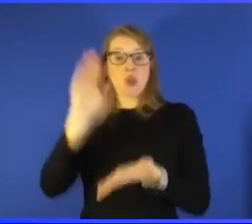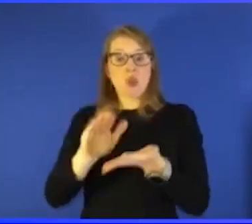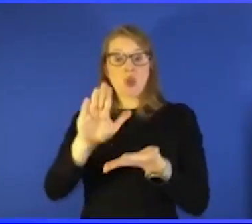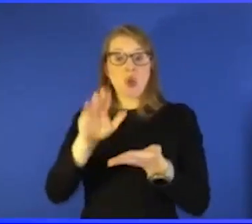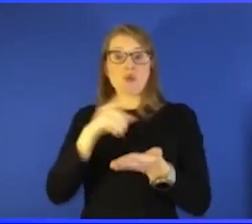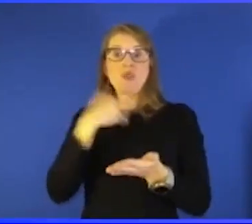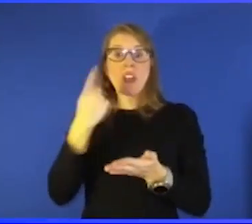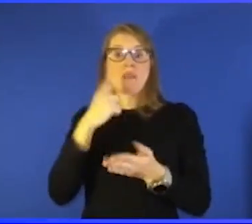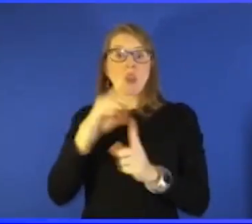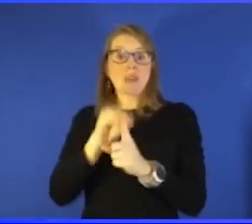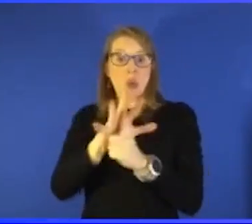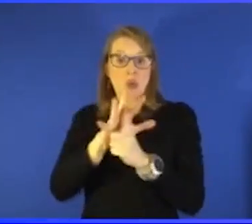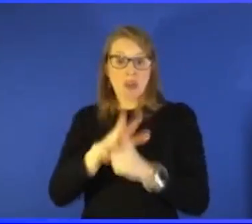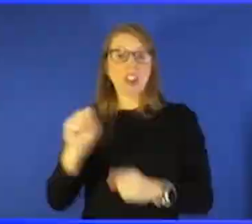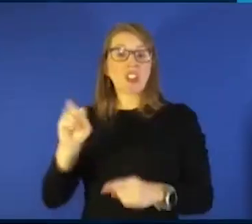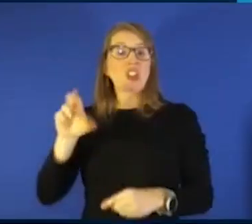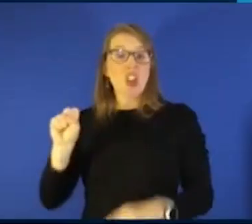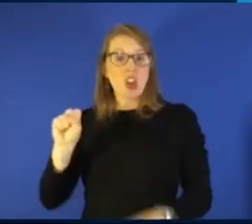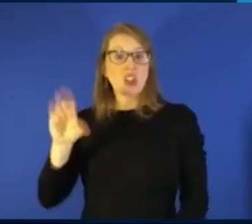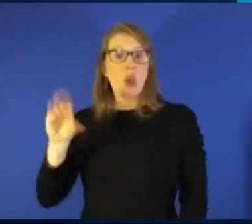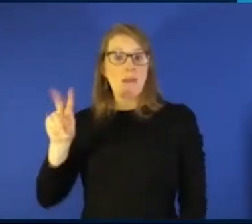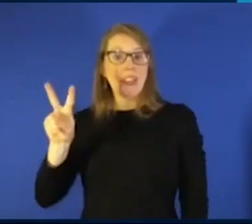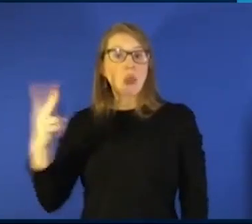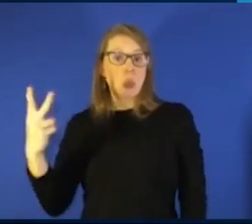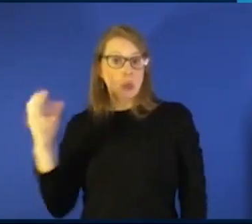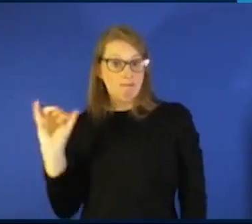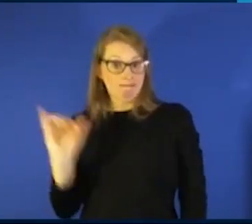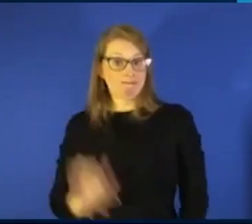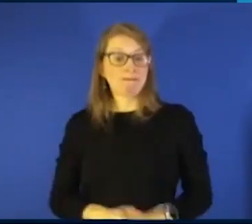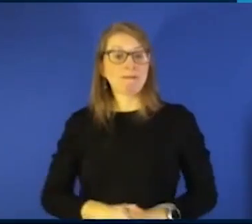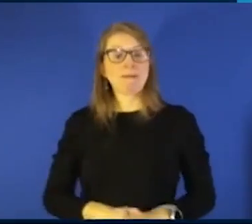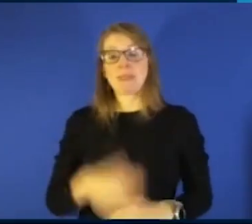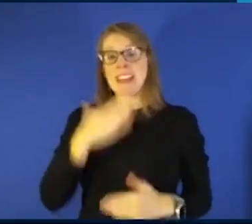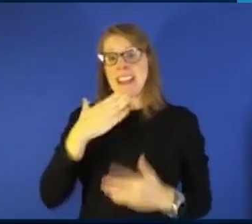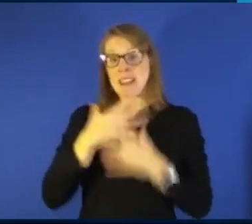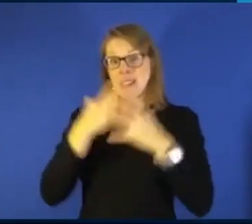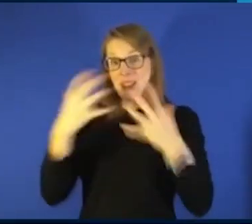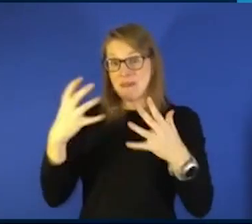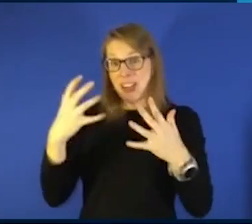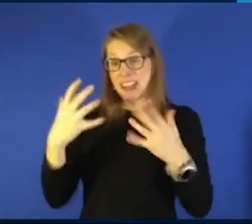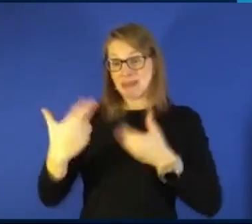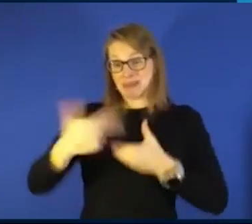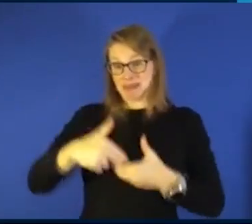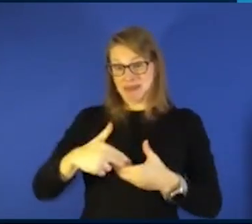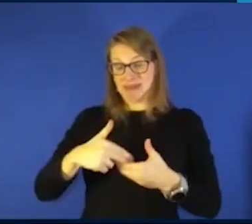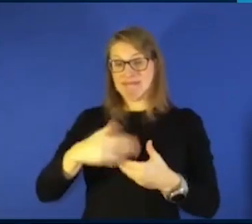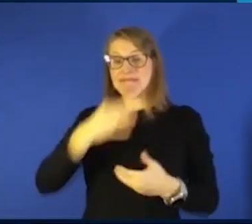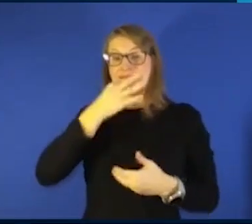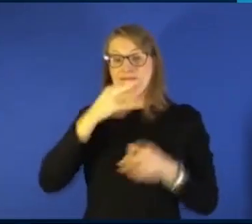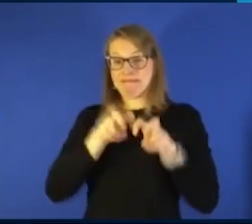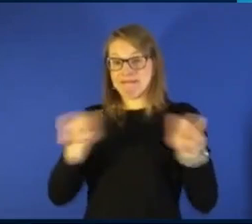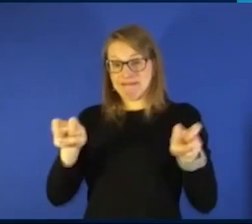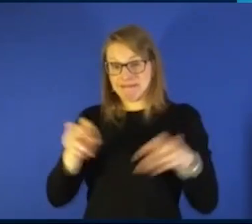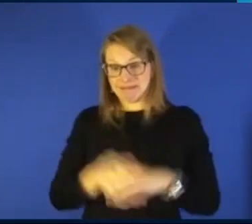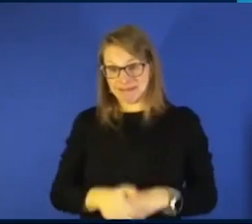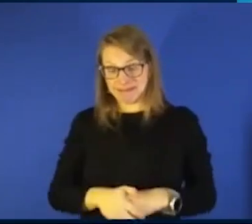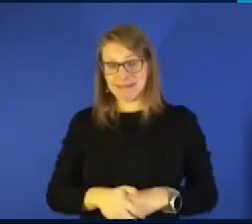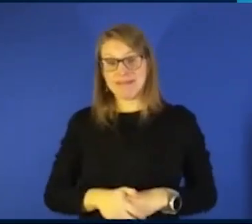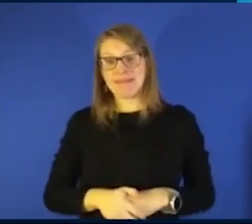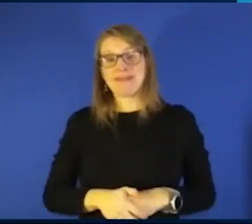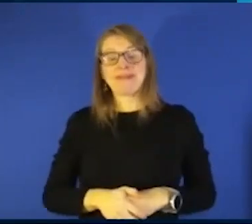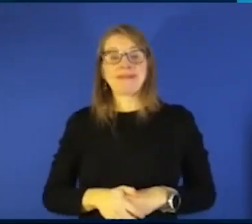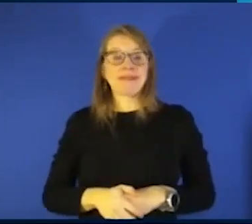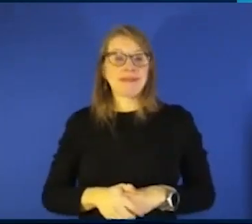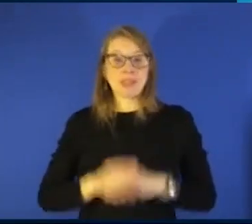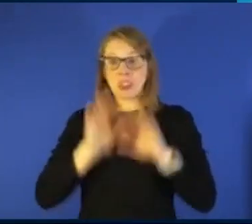to SARS-CoV-2 as well. Thank you so much for being with us today to our expert panel. It has been great to get this broad view